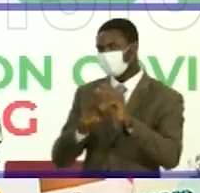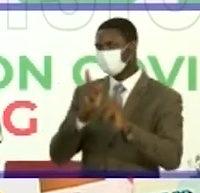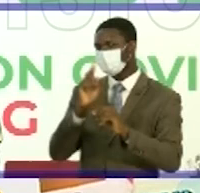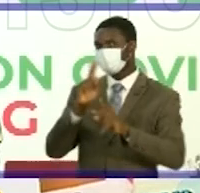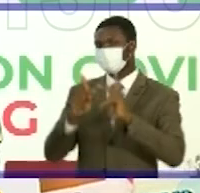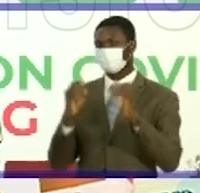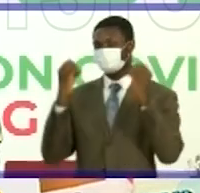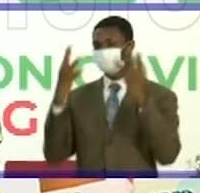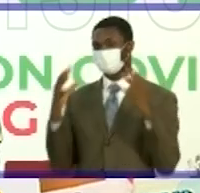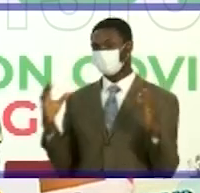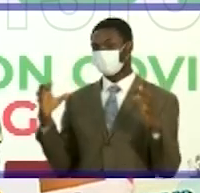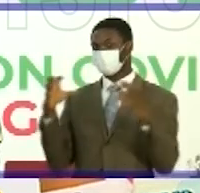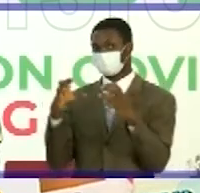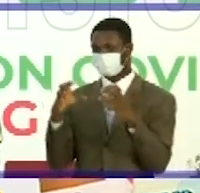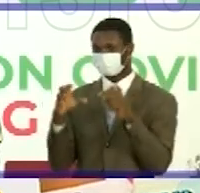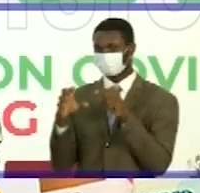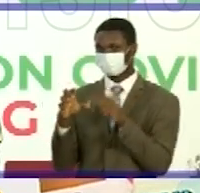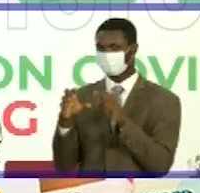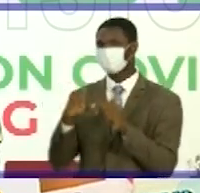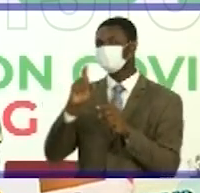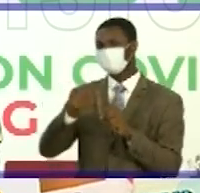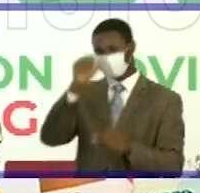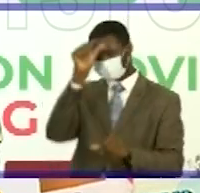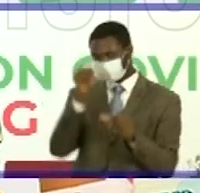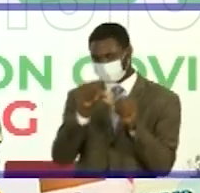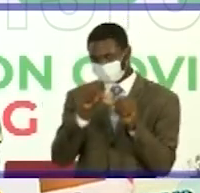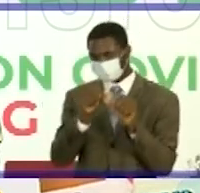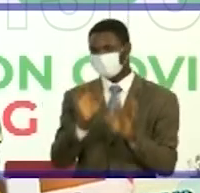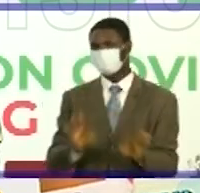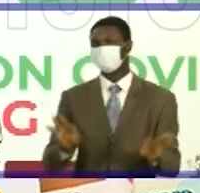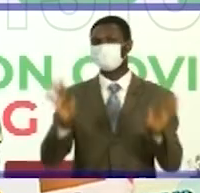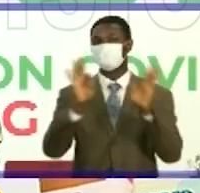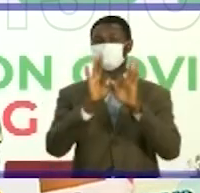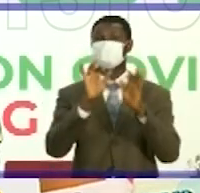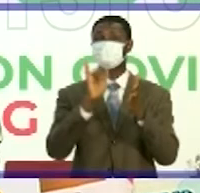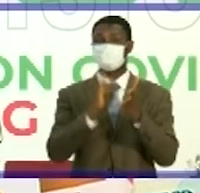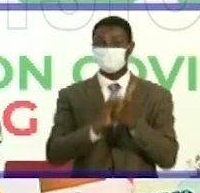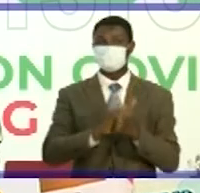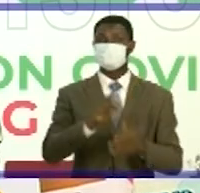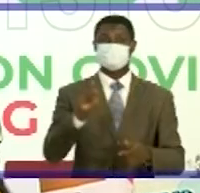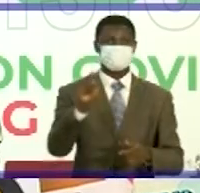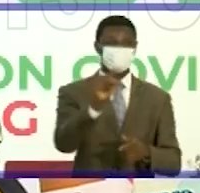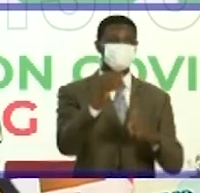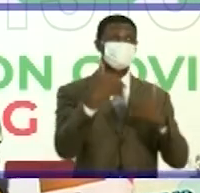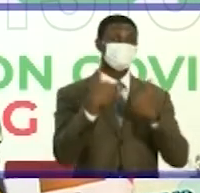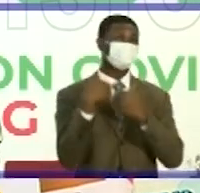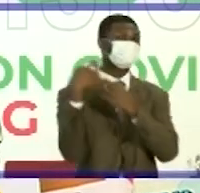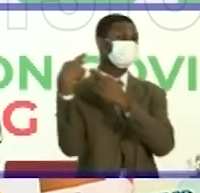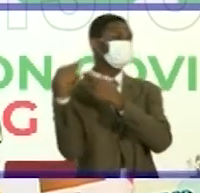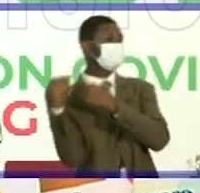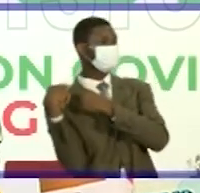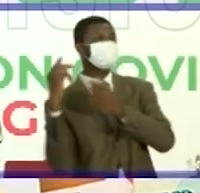They must have this in their subconscious that they have a responsibility to protect themselves